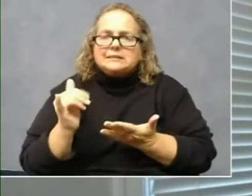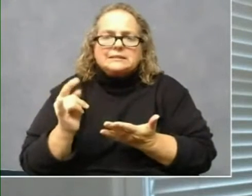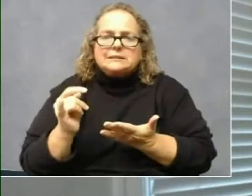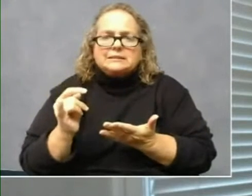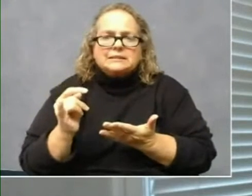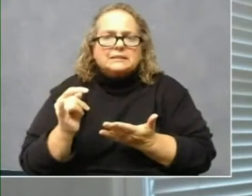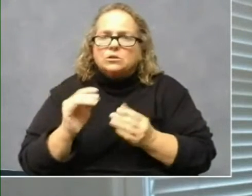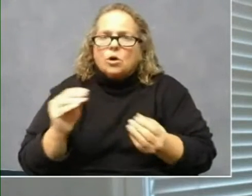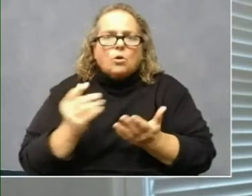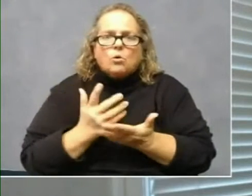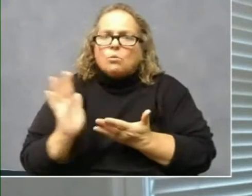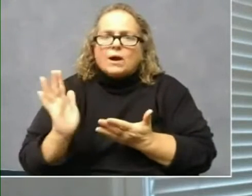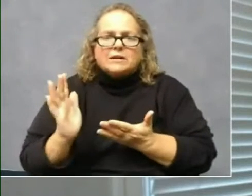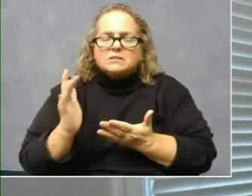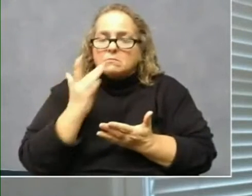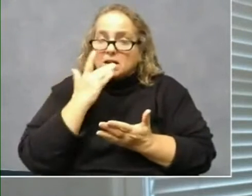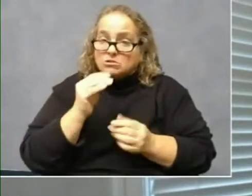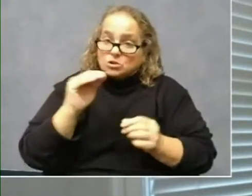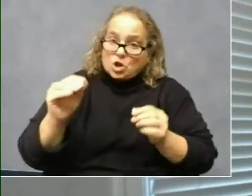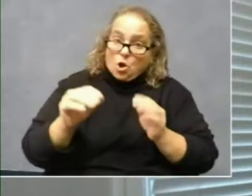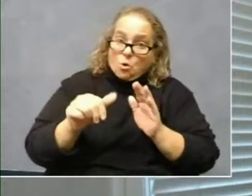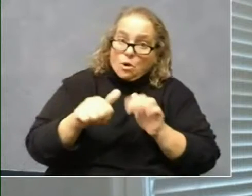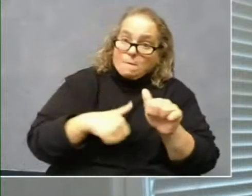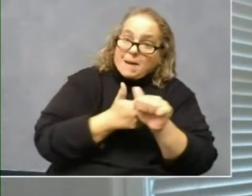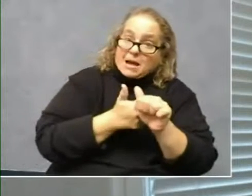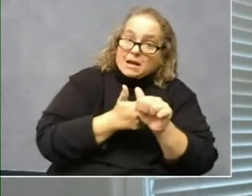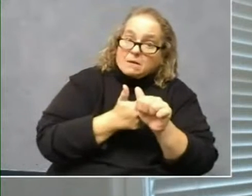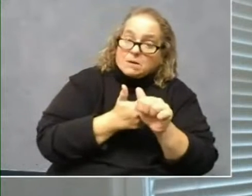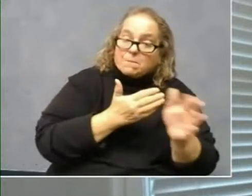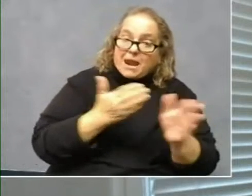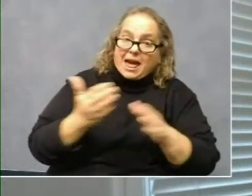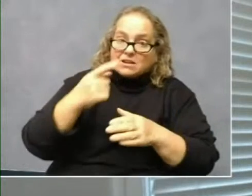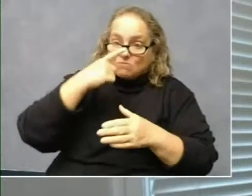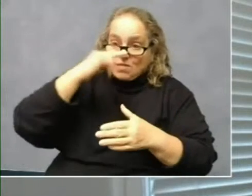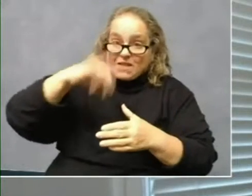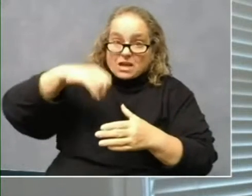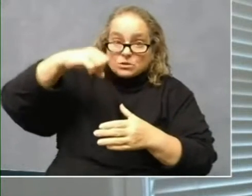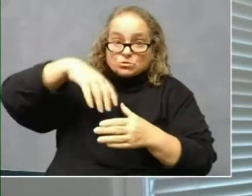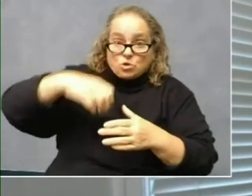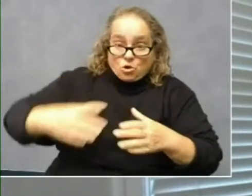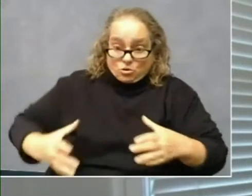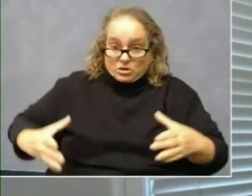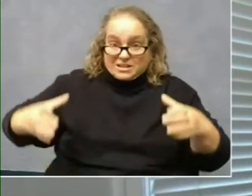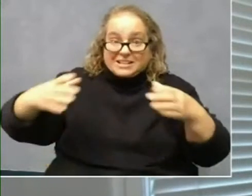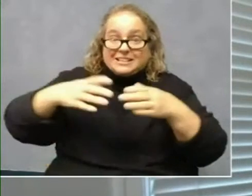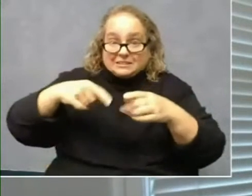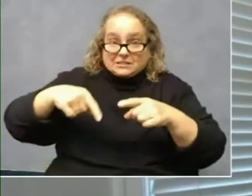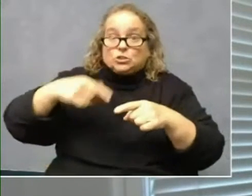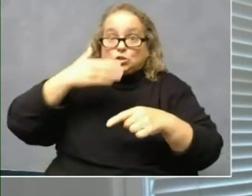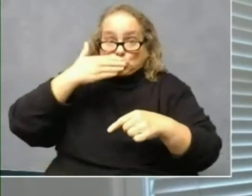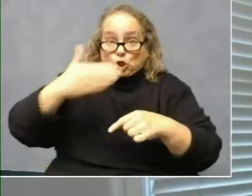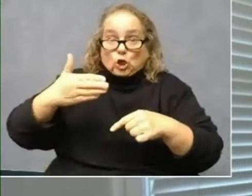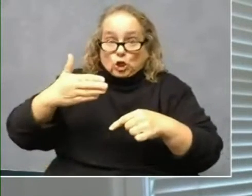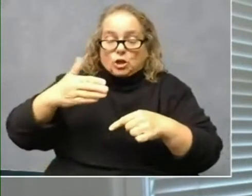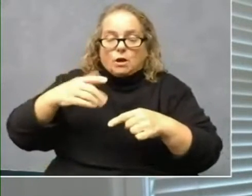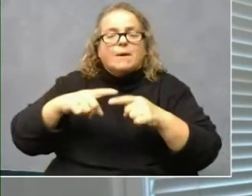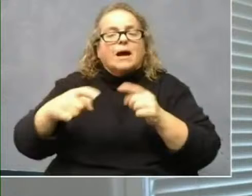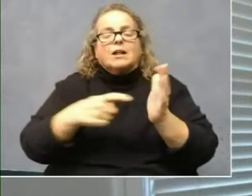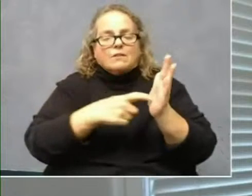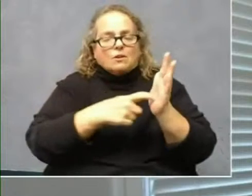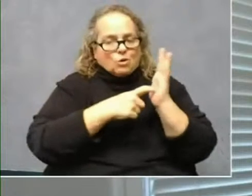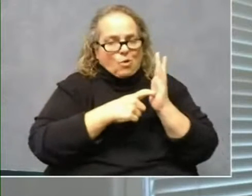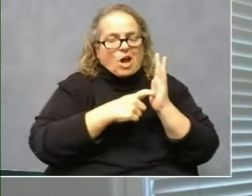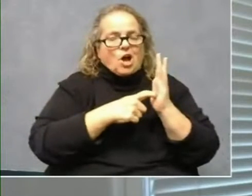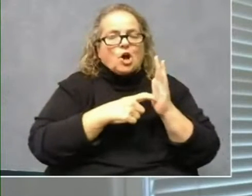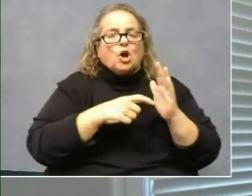plan for the storage container if there's a problem. So that's why they added, I think, the requirement for a freezer. We will get past all